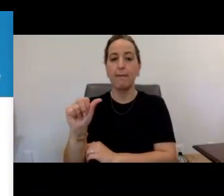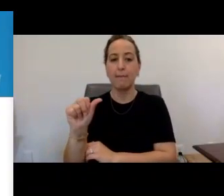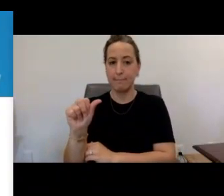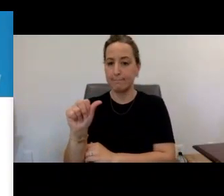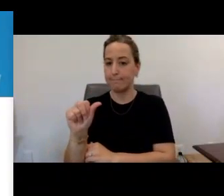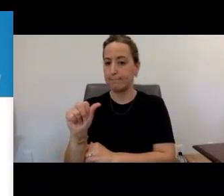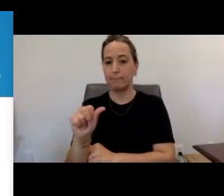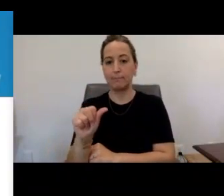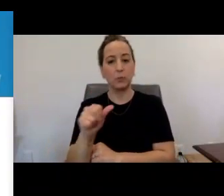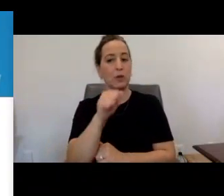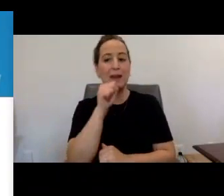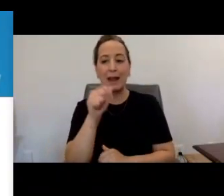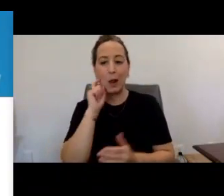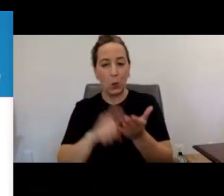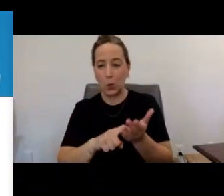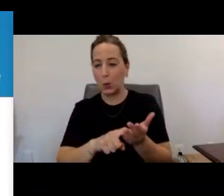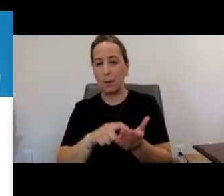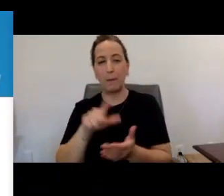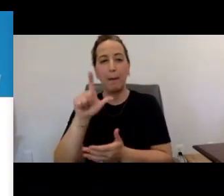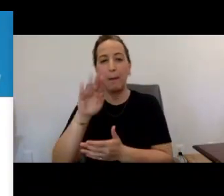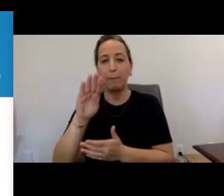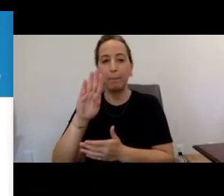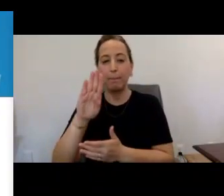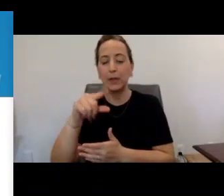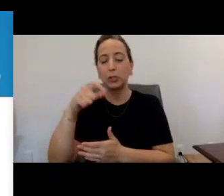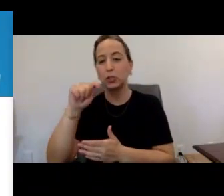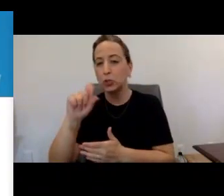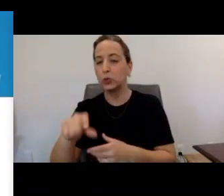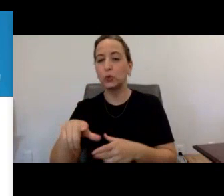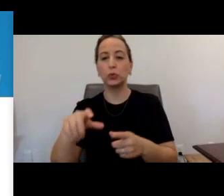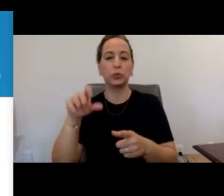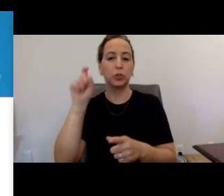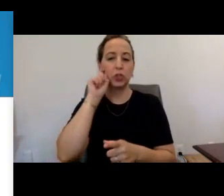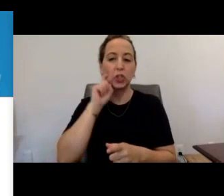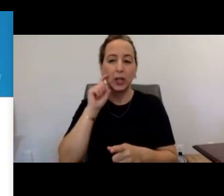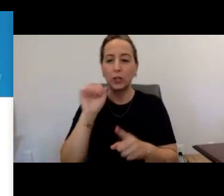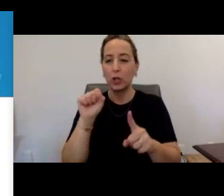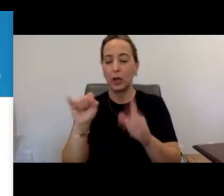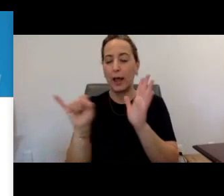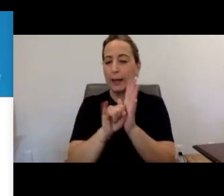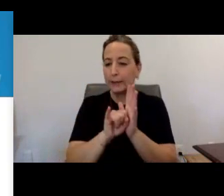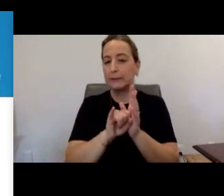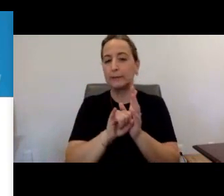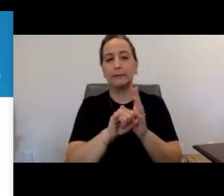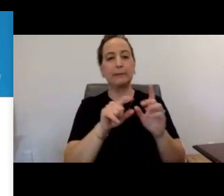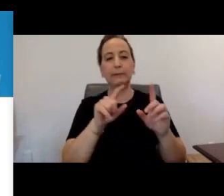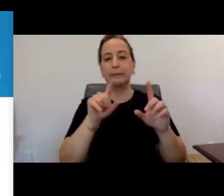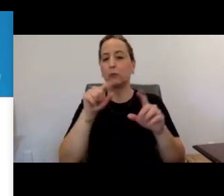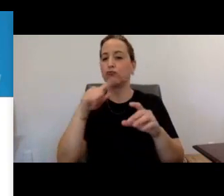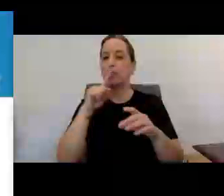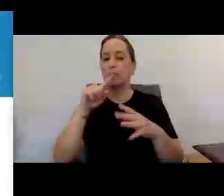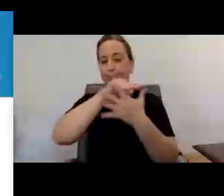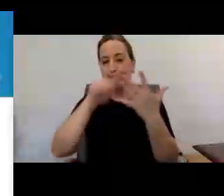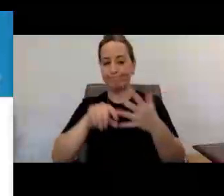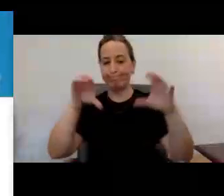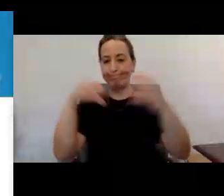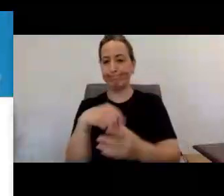see LGBTQ, you didn't see sexual orientation, expression, gender identity listed as separate protected classes on that